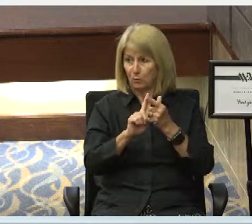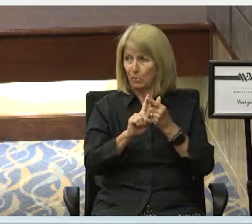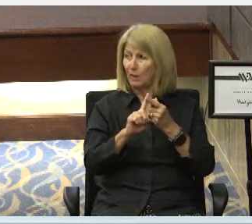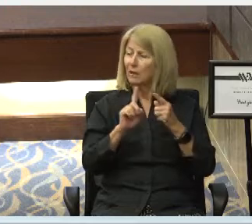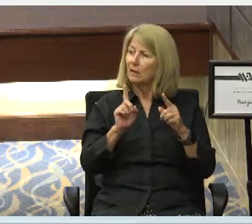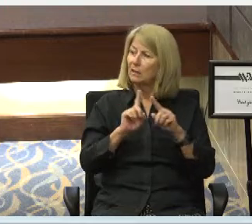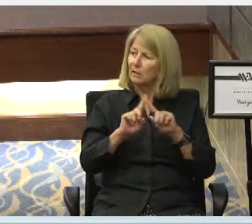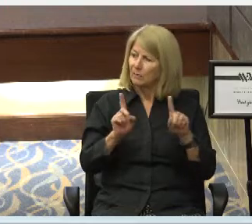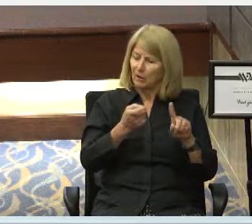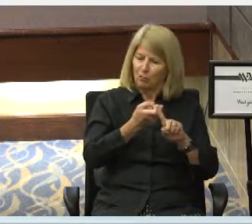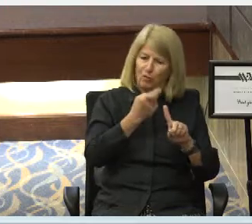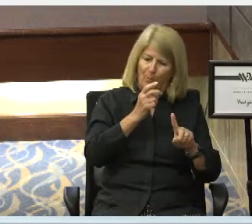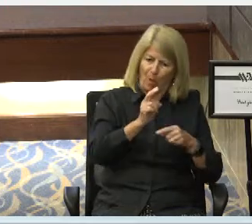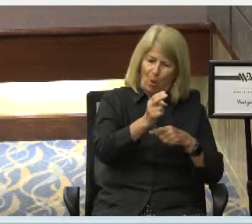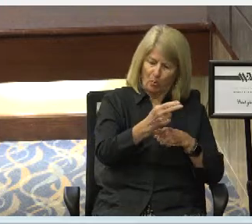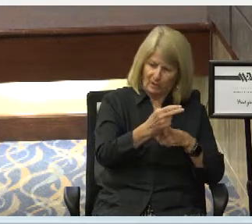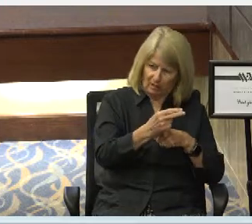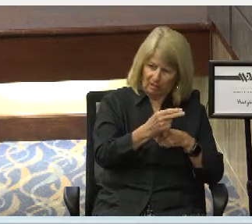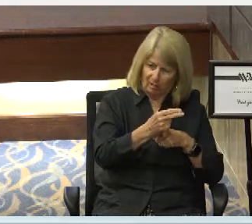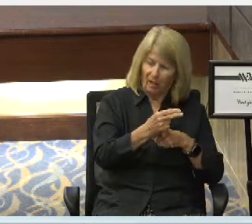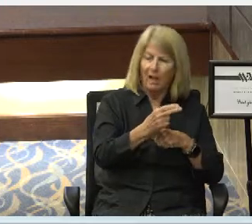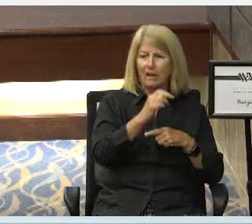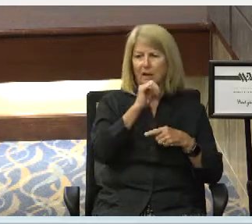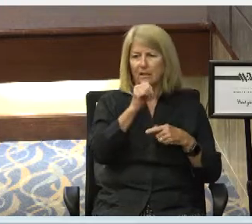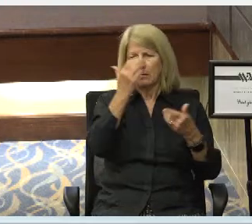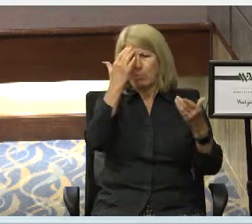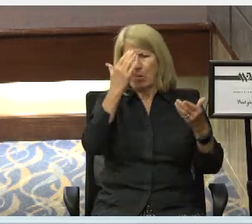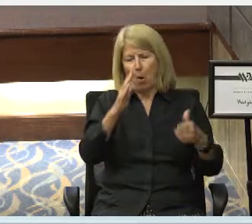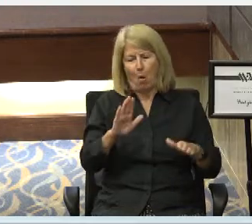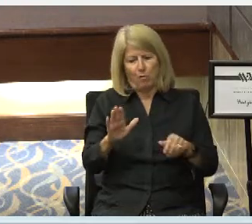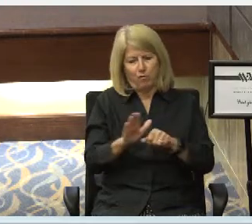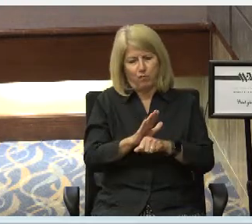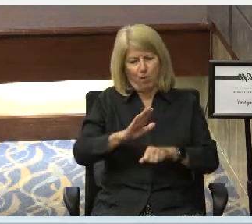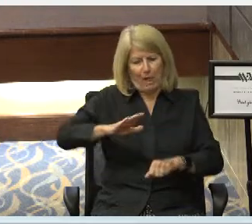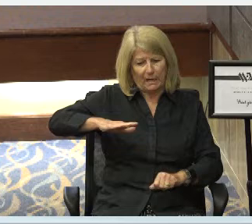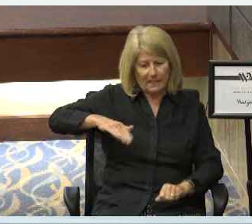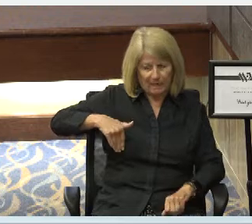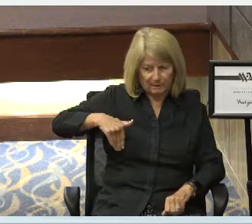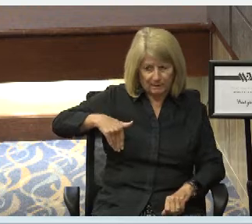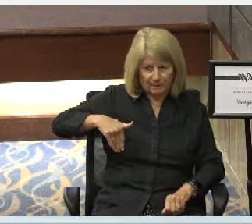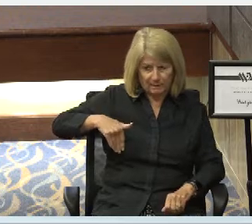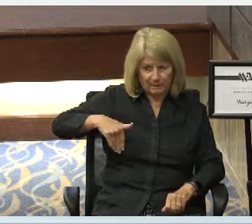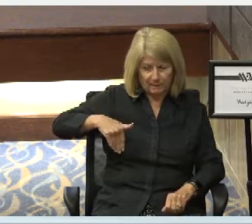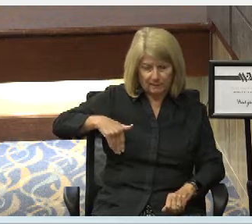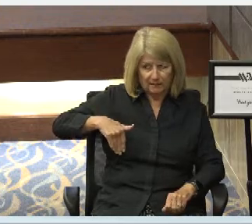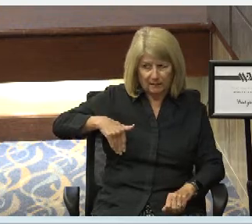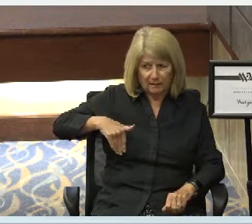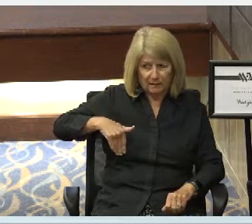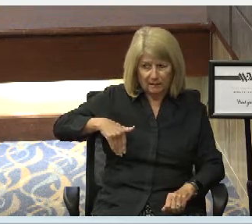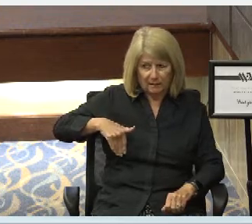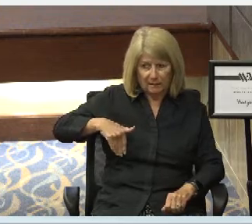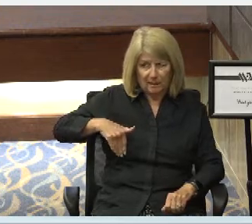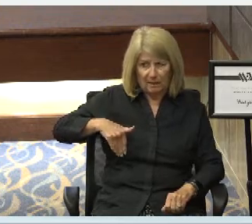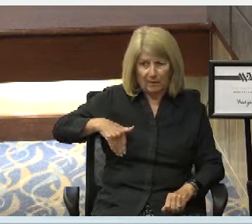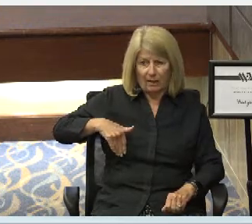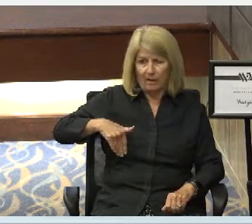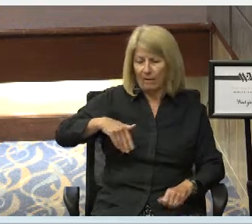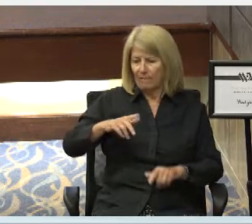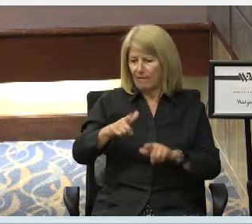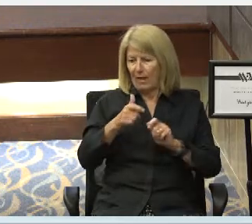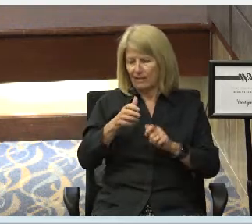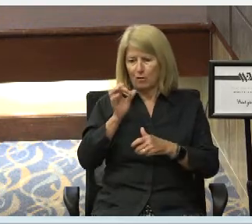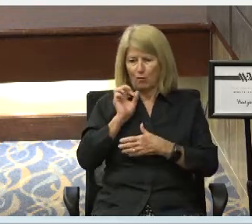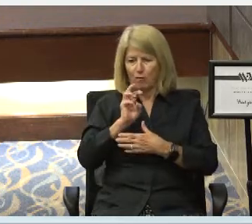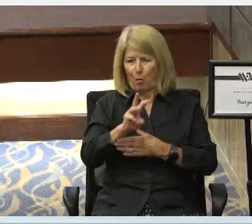from hotel, and not knowing fully yet the path forward on the hotel and